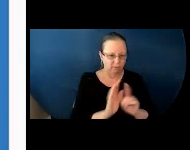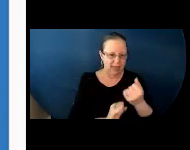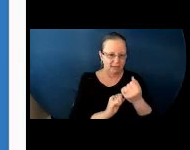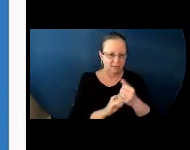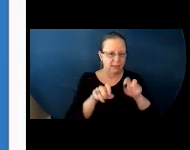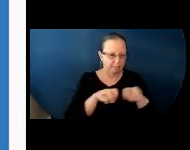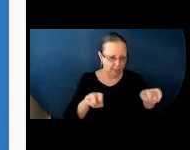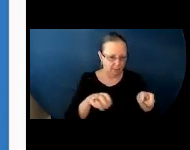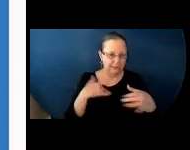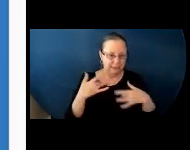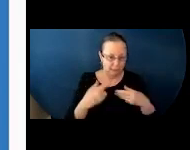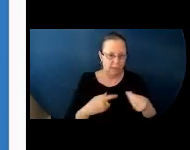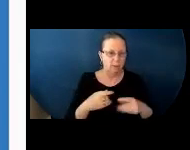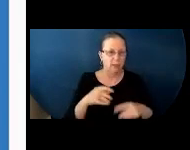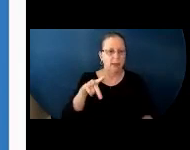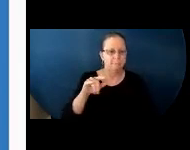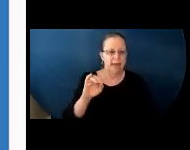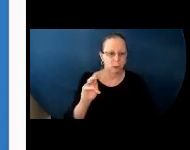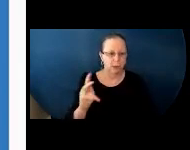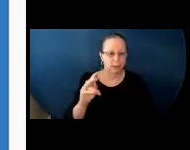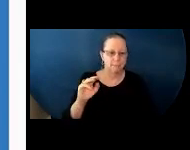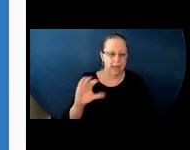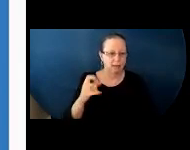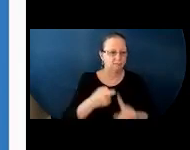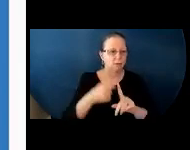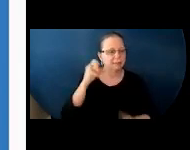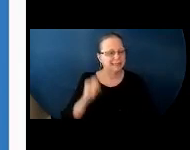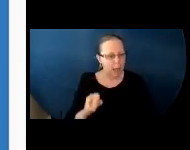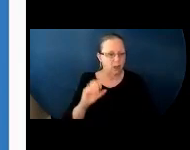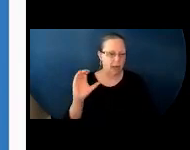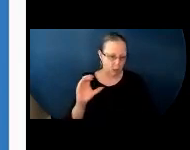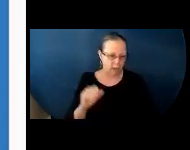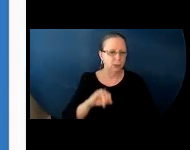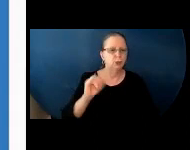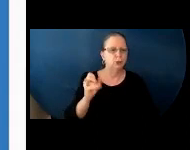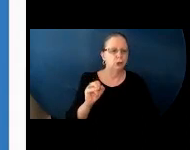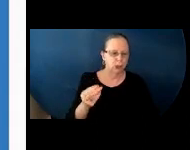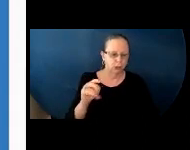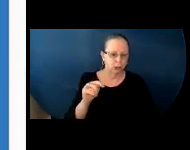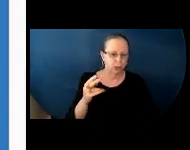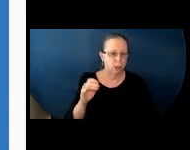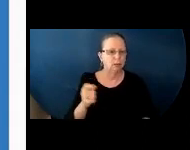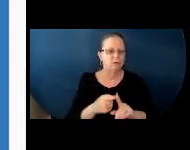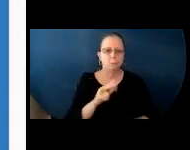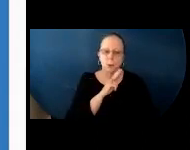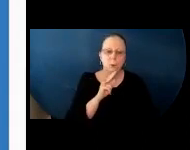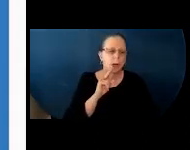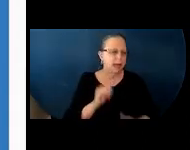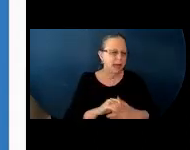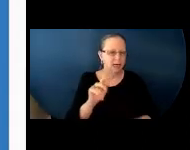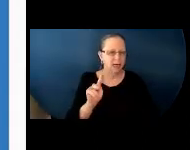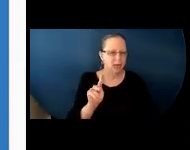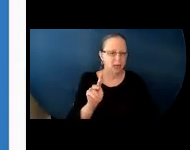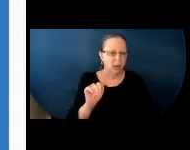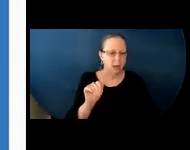Mack, he is from South Carolina. Josh Tuttle, he is from Utah. And Kamisha